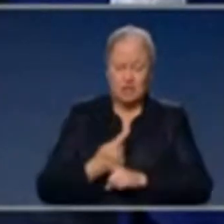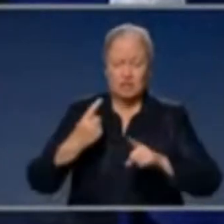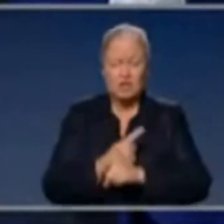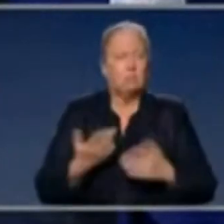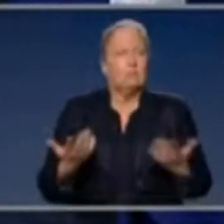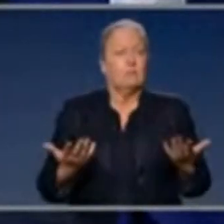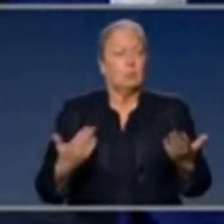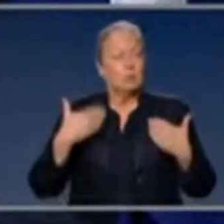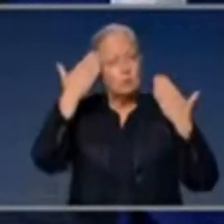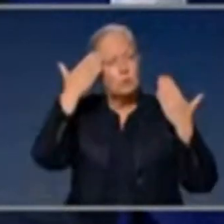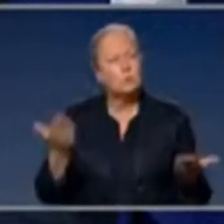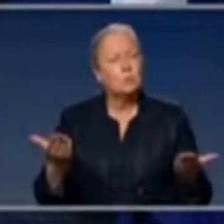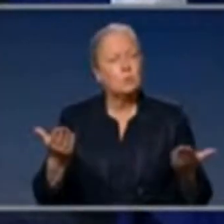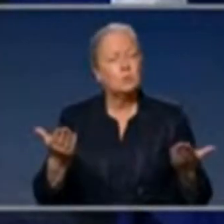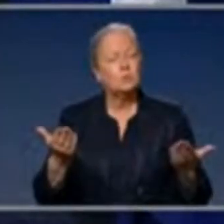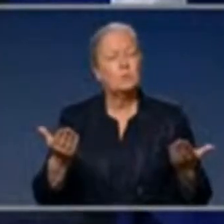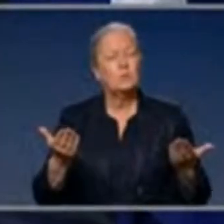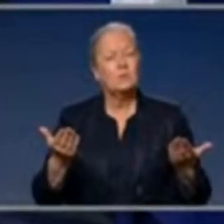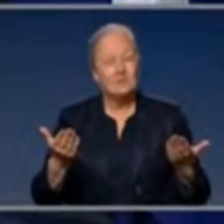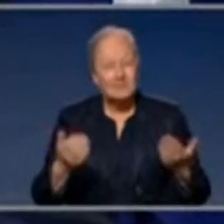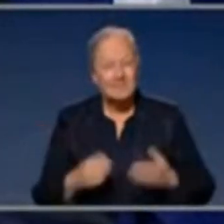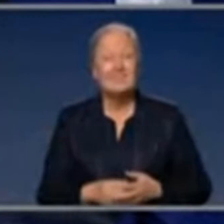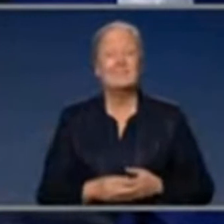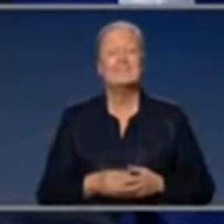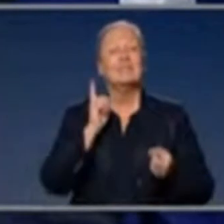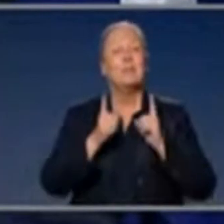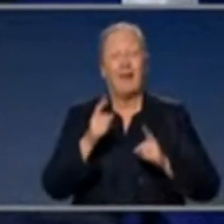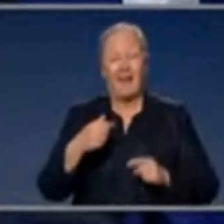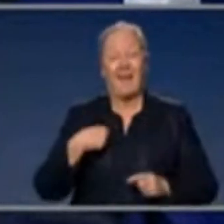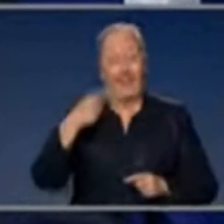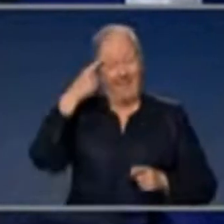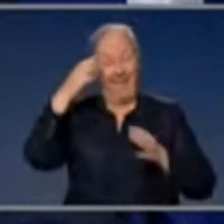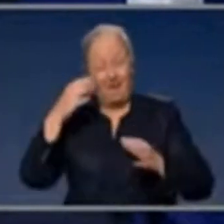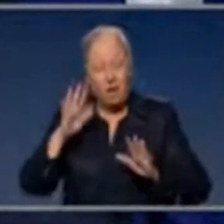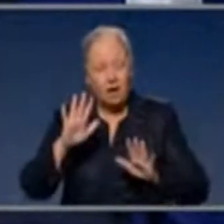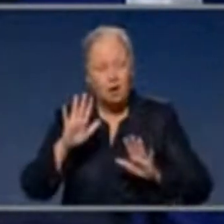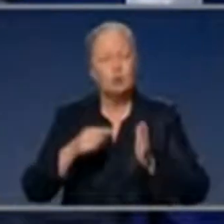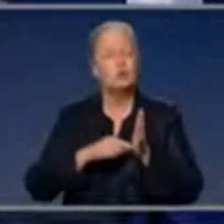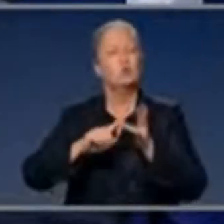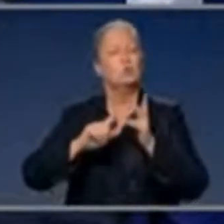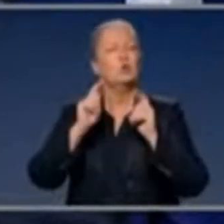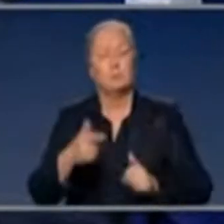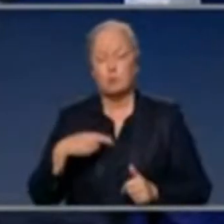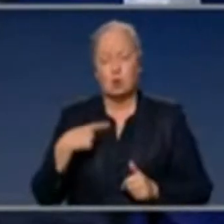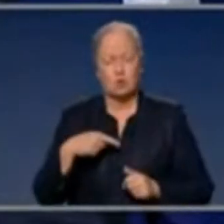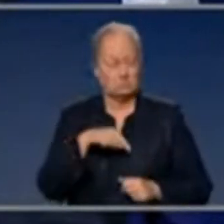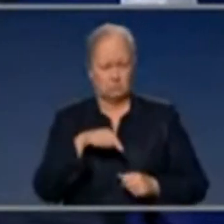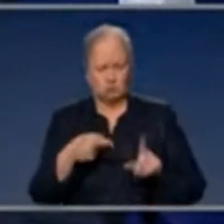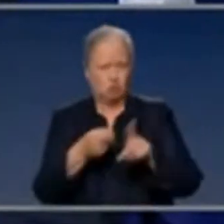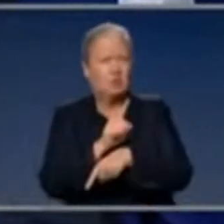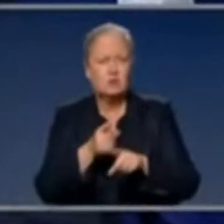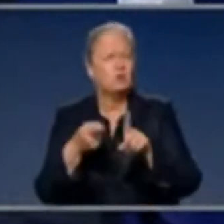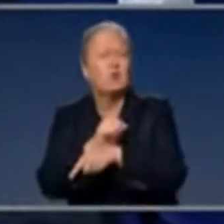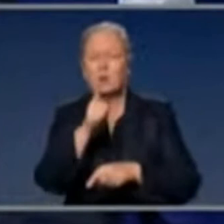constantly, is that you've got to be careful not to make some decisions too early because circumstances can change dramatically. And you need to be